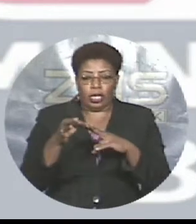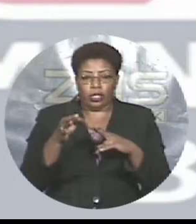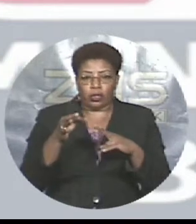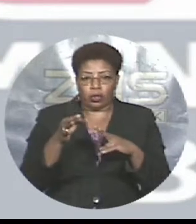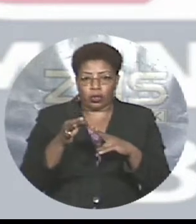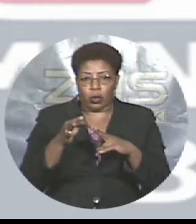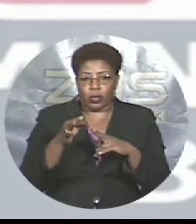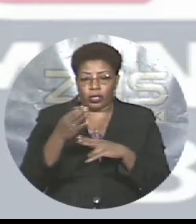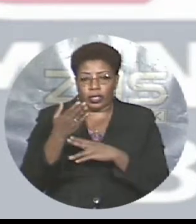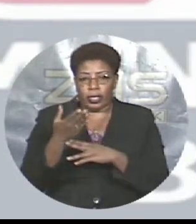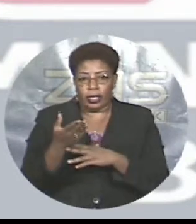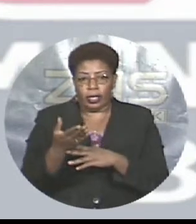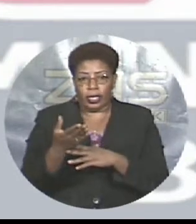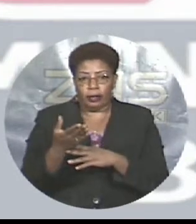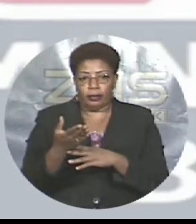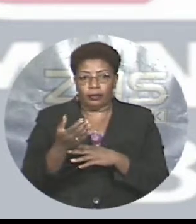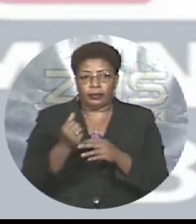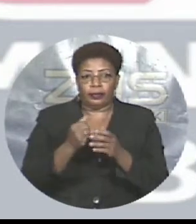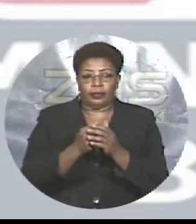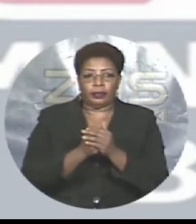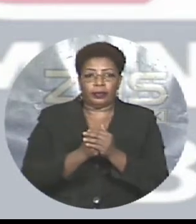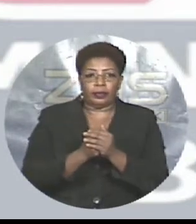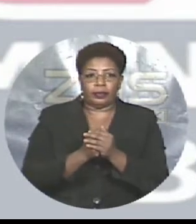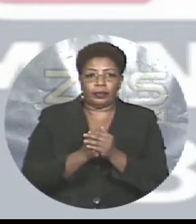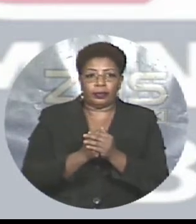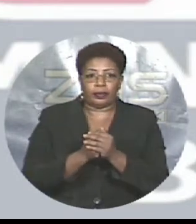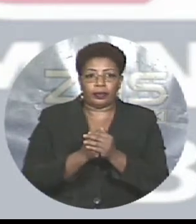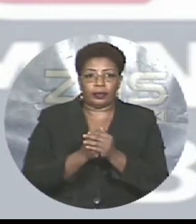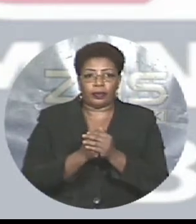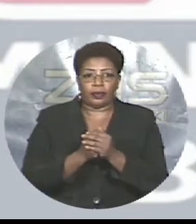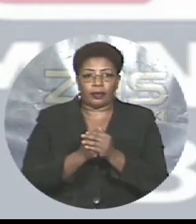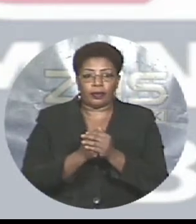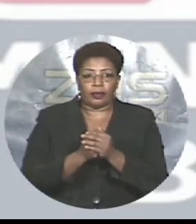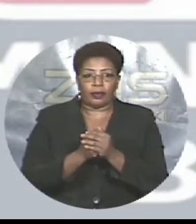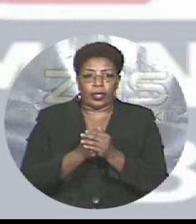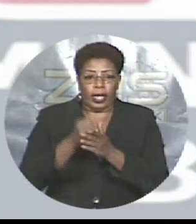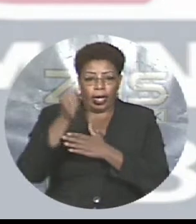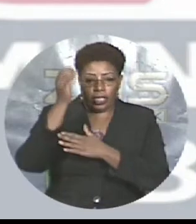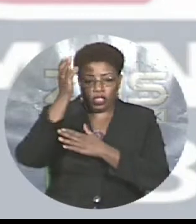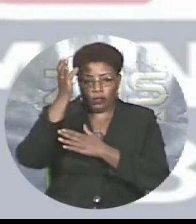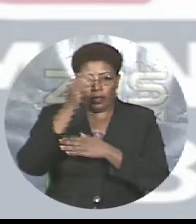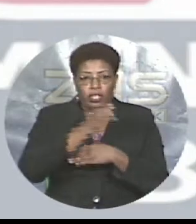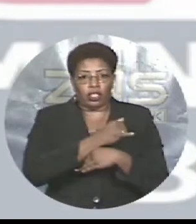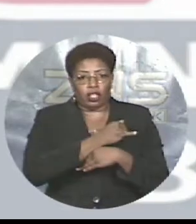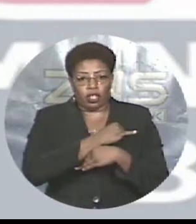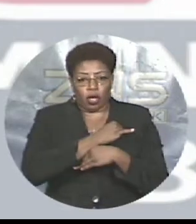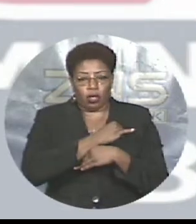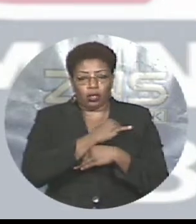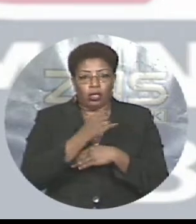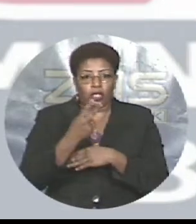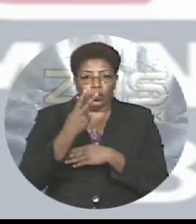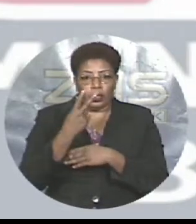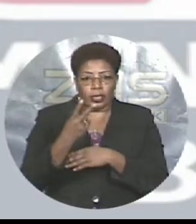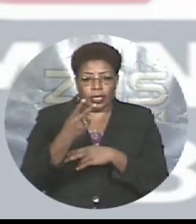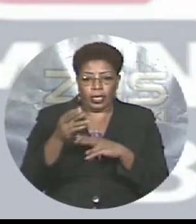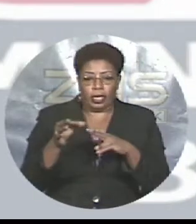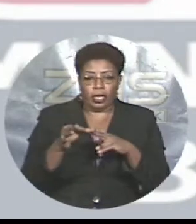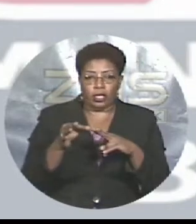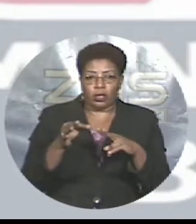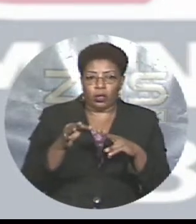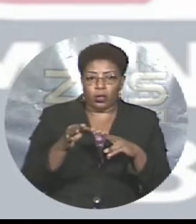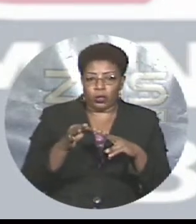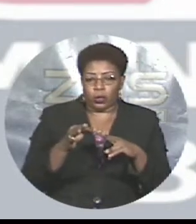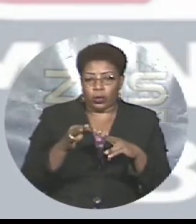run scored in Charlotte 6-4 win over Clearwater. Meantime, Chavez Young, he had a hit in his only plate